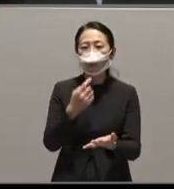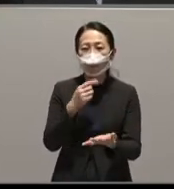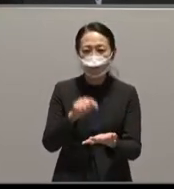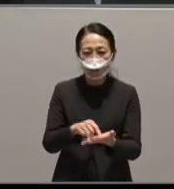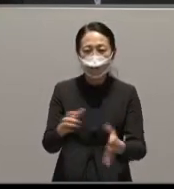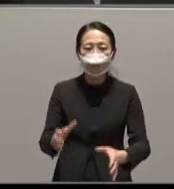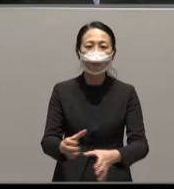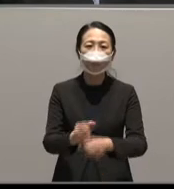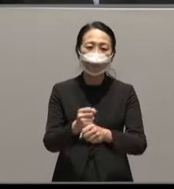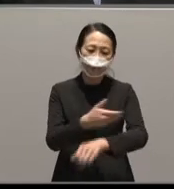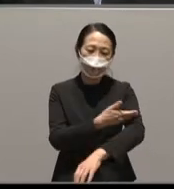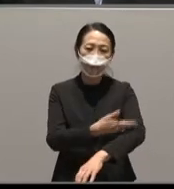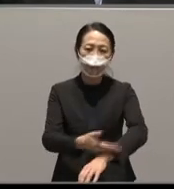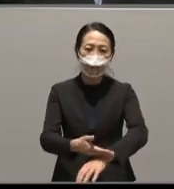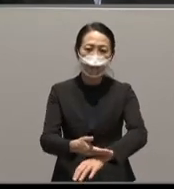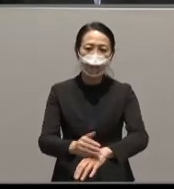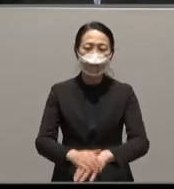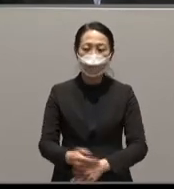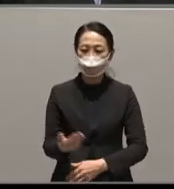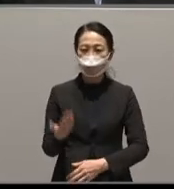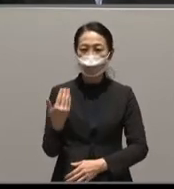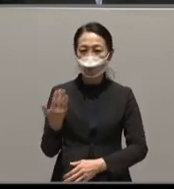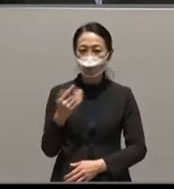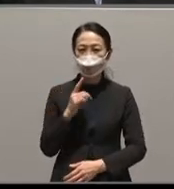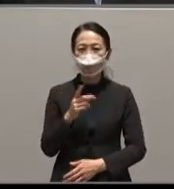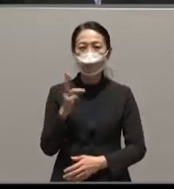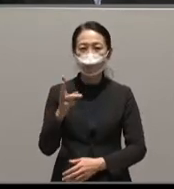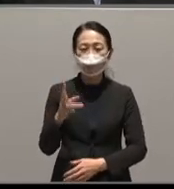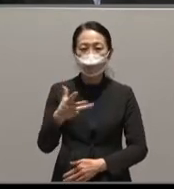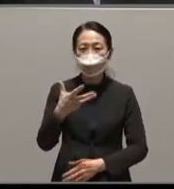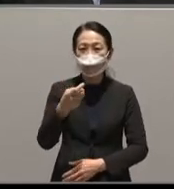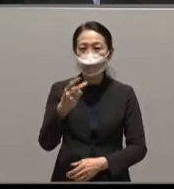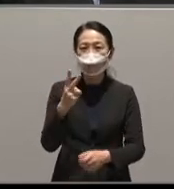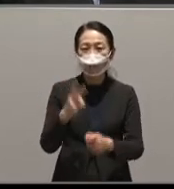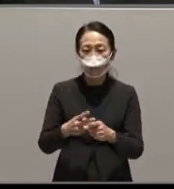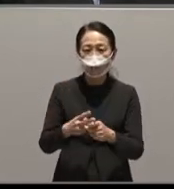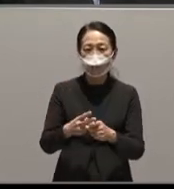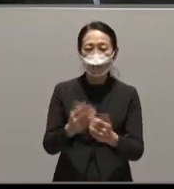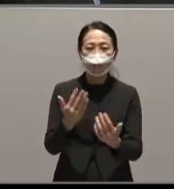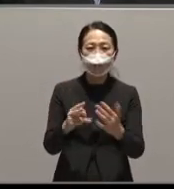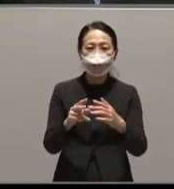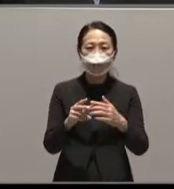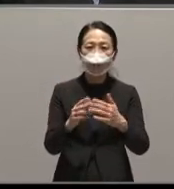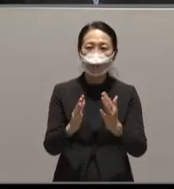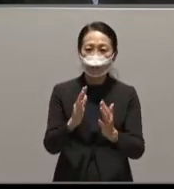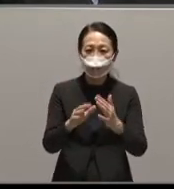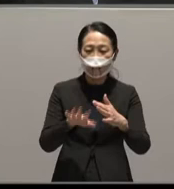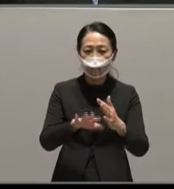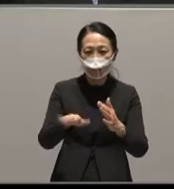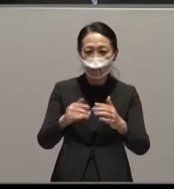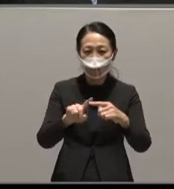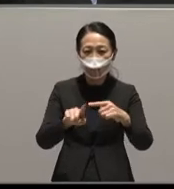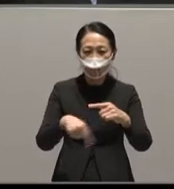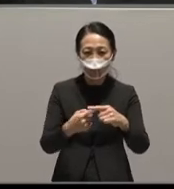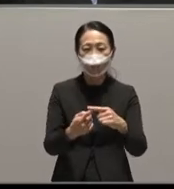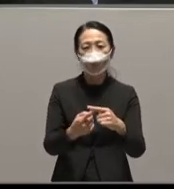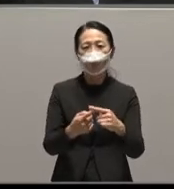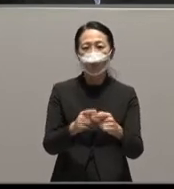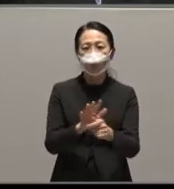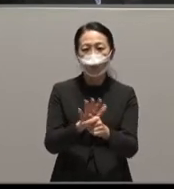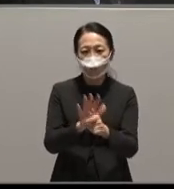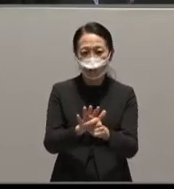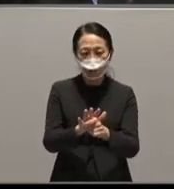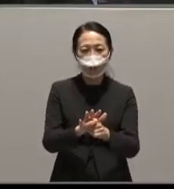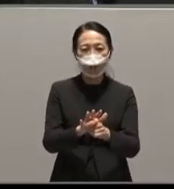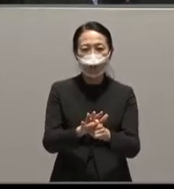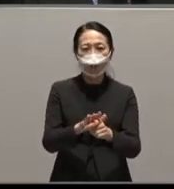First of all, I would like to briefly explain my history with forest bathing. In 1982, the Forestry Agency announced the